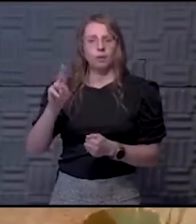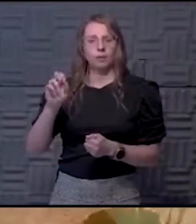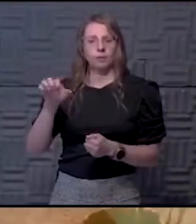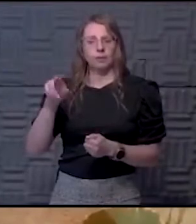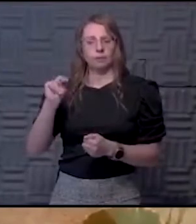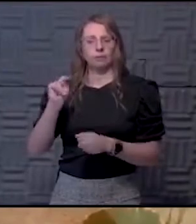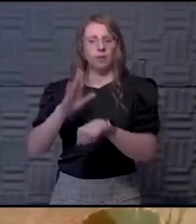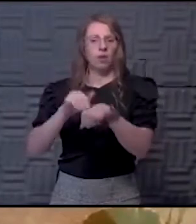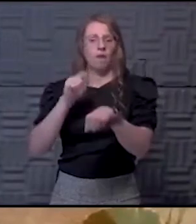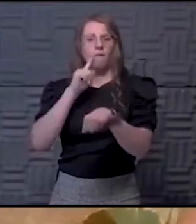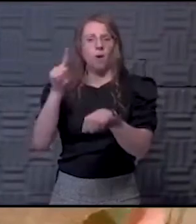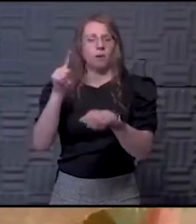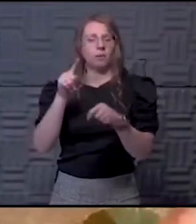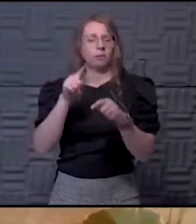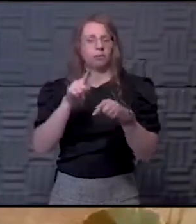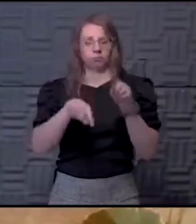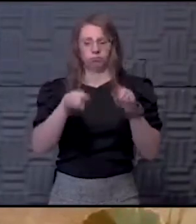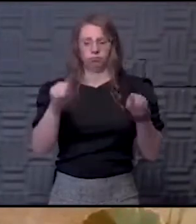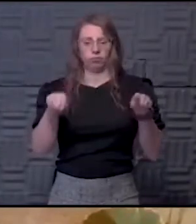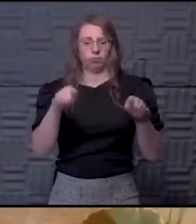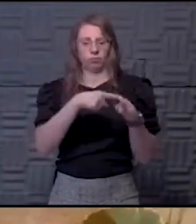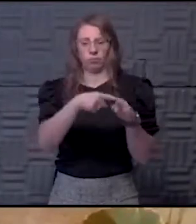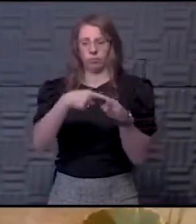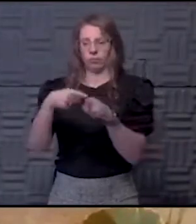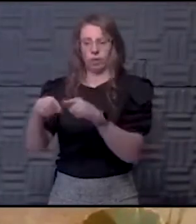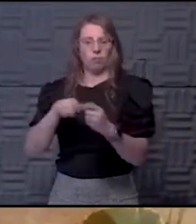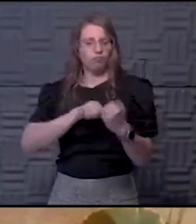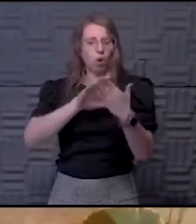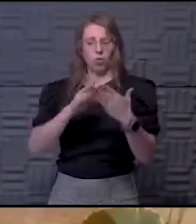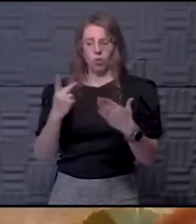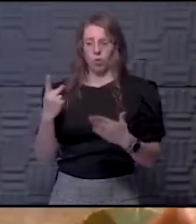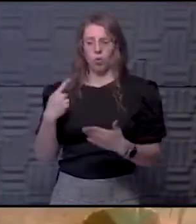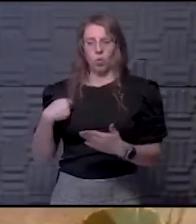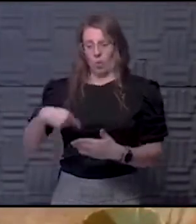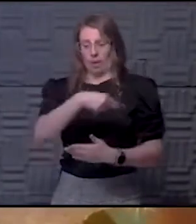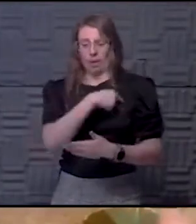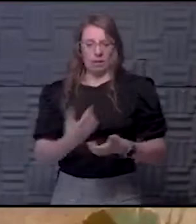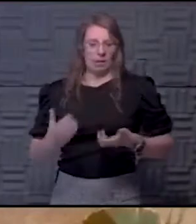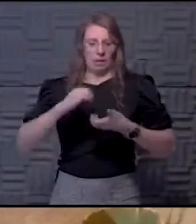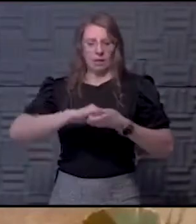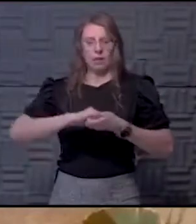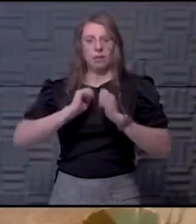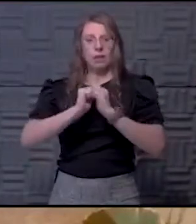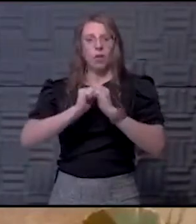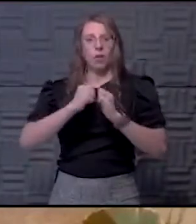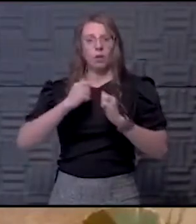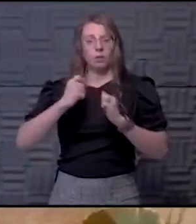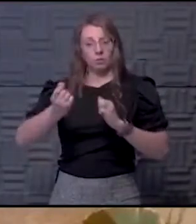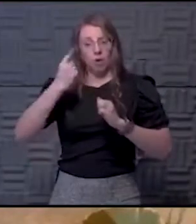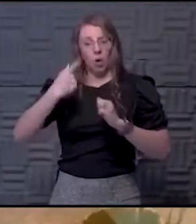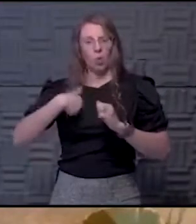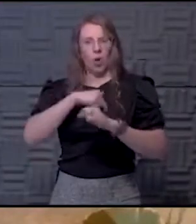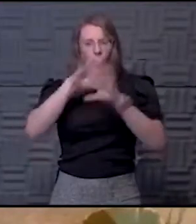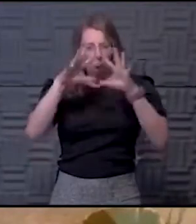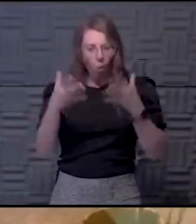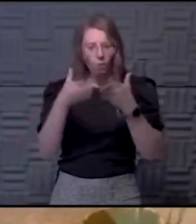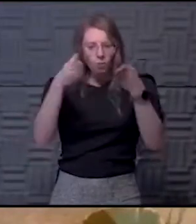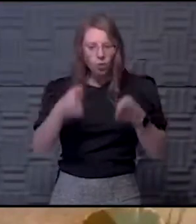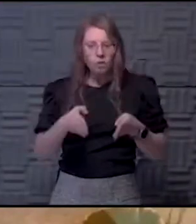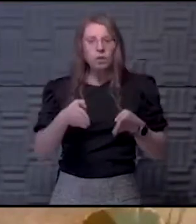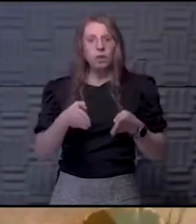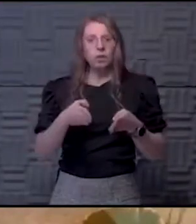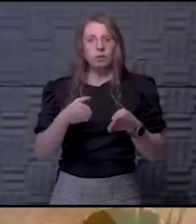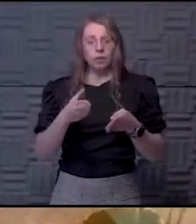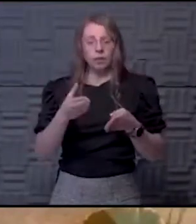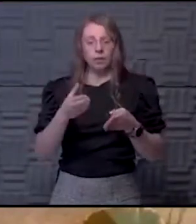a multidisciplinary approach, when we can come alongside together, understanding, again, that we are whole people and we bring our whole